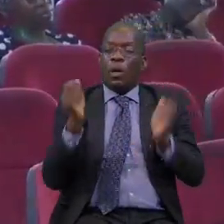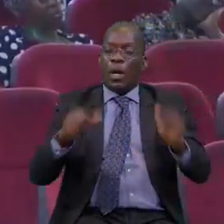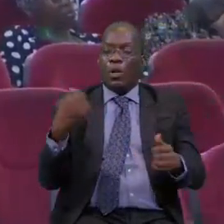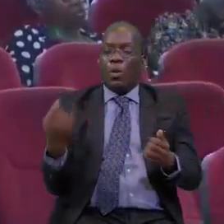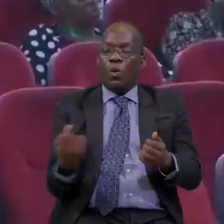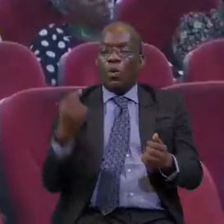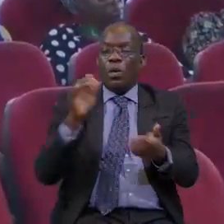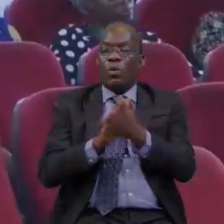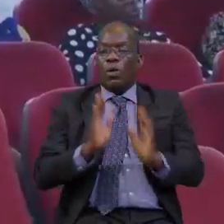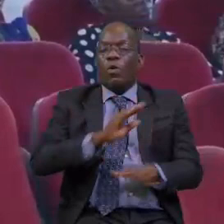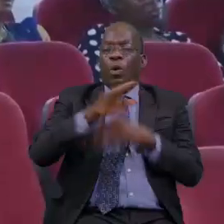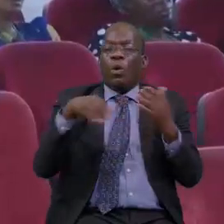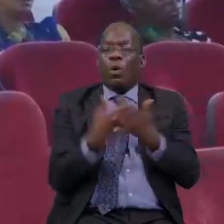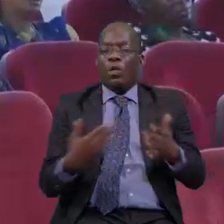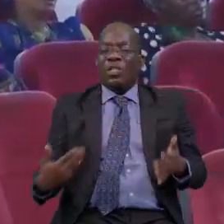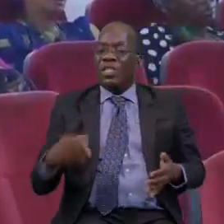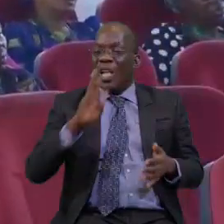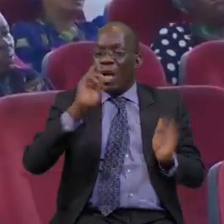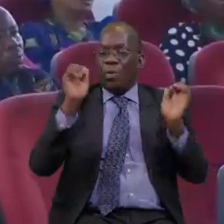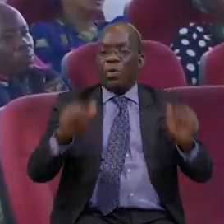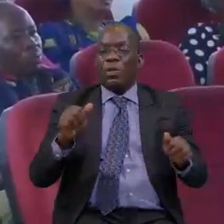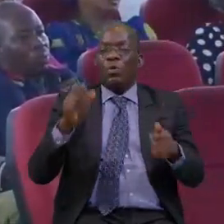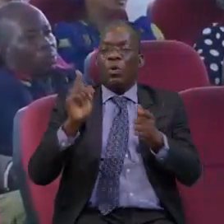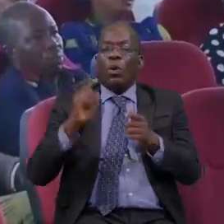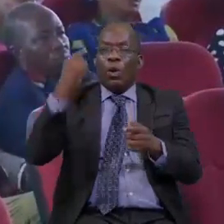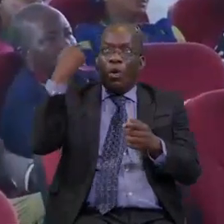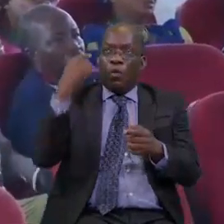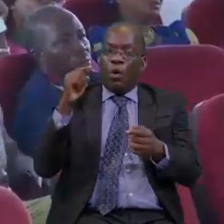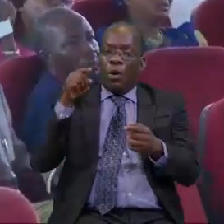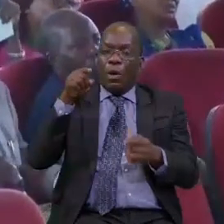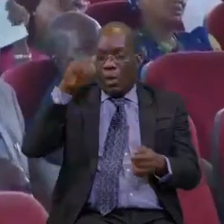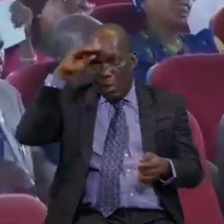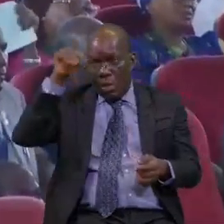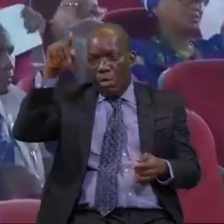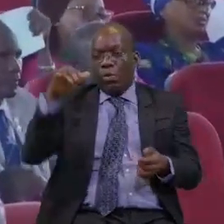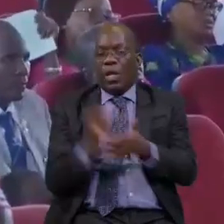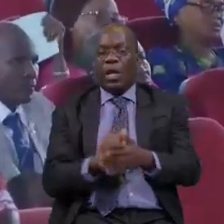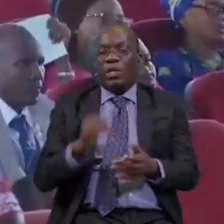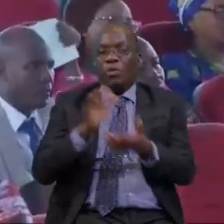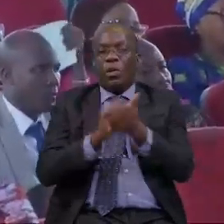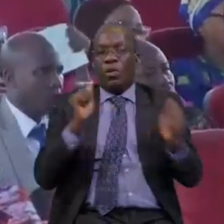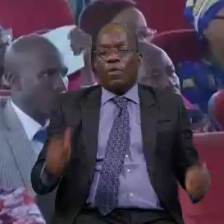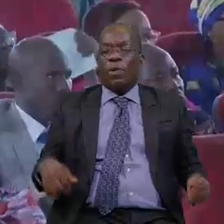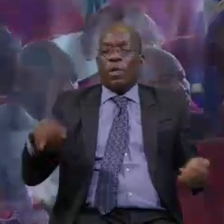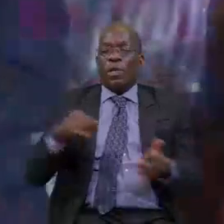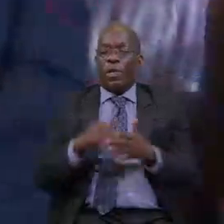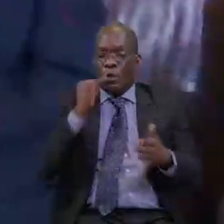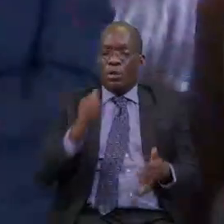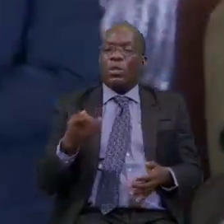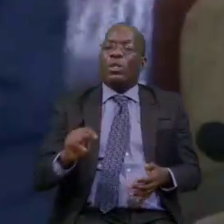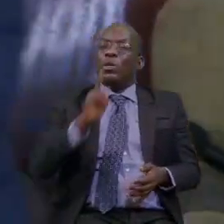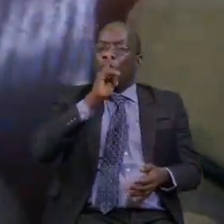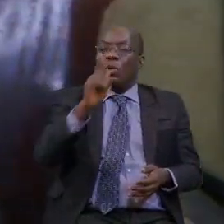possible for him, to him who believes. It's the reassuring promise of the